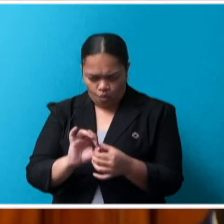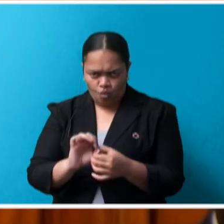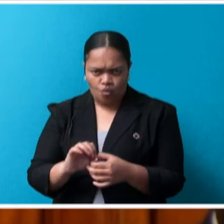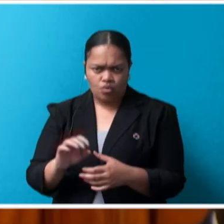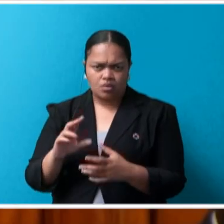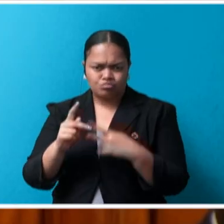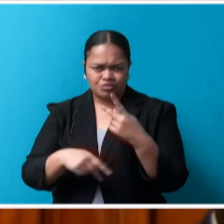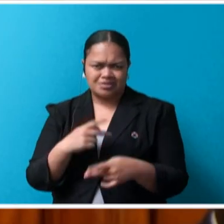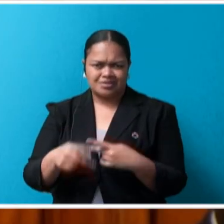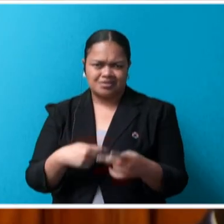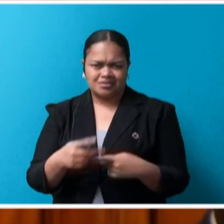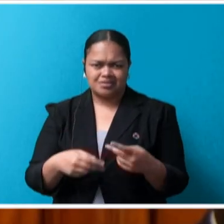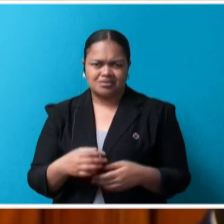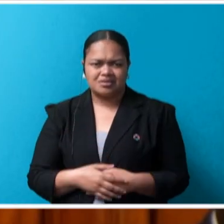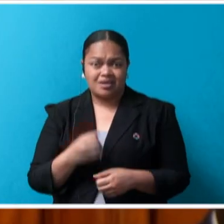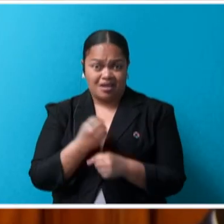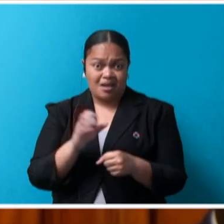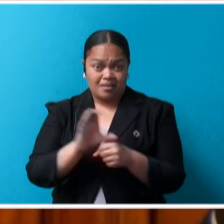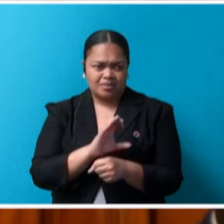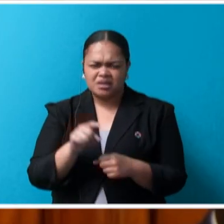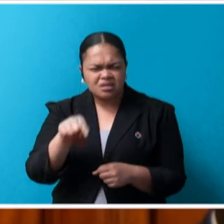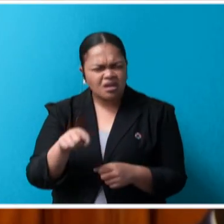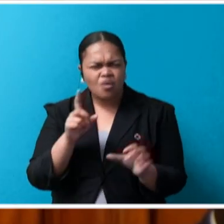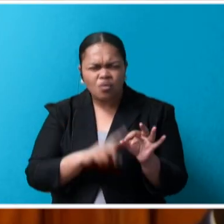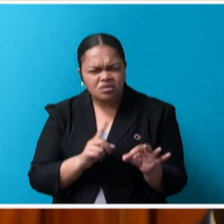asset? These are legitimate questions